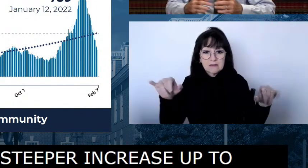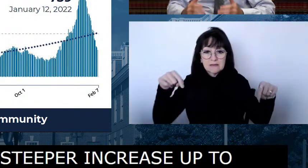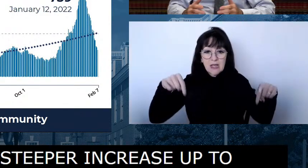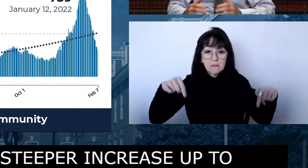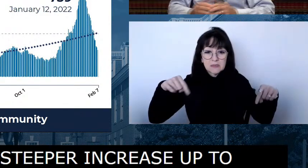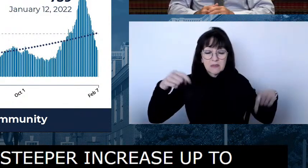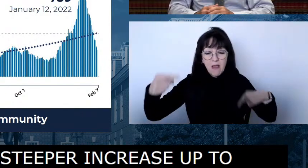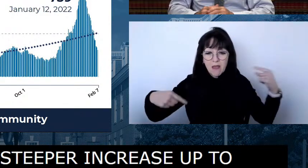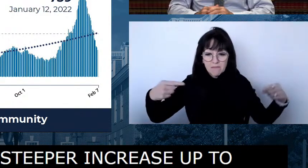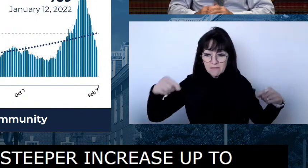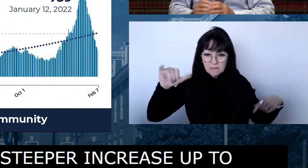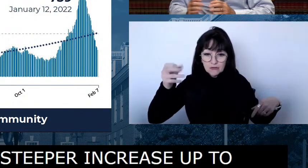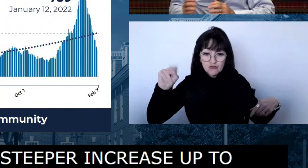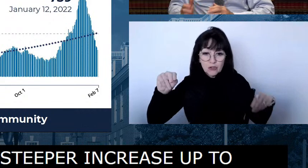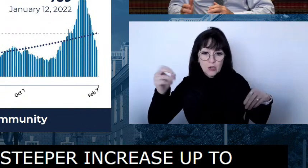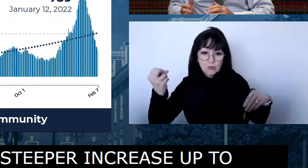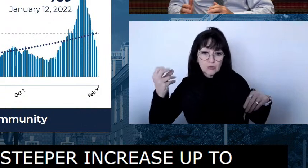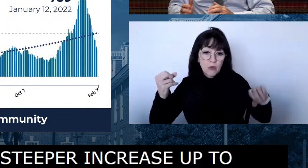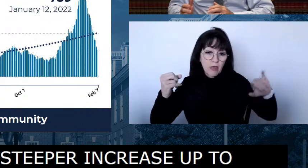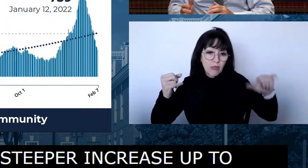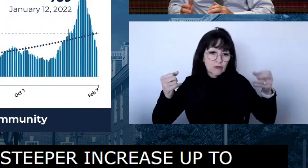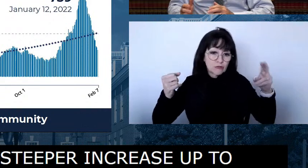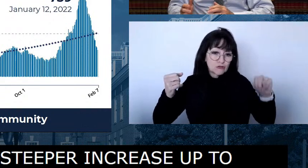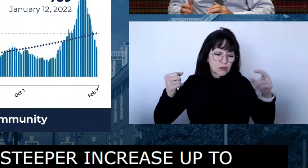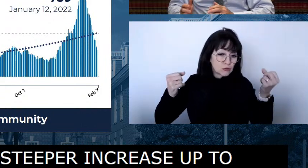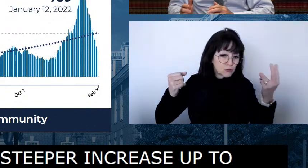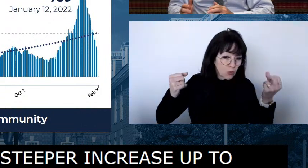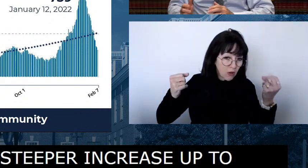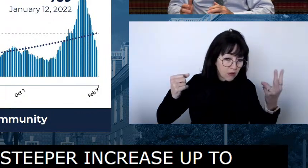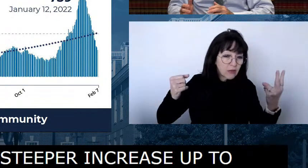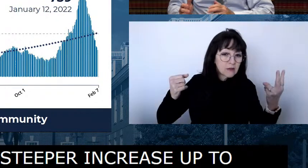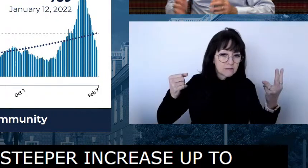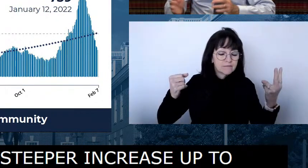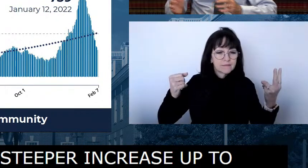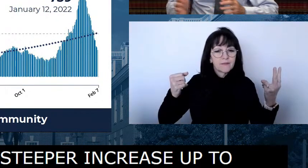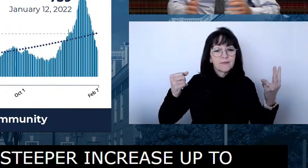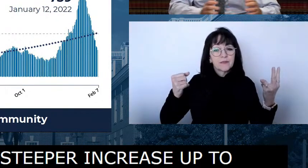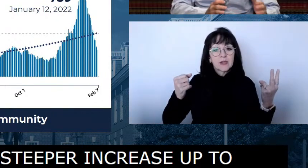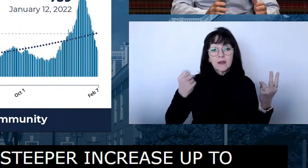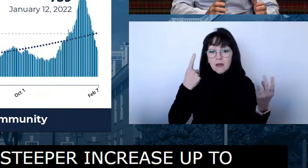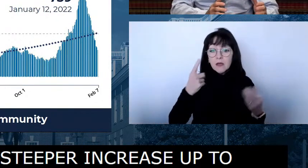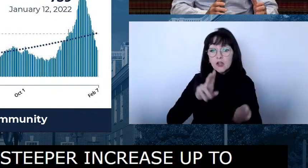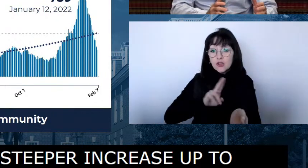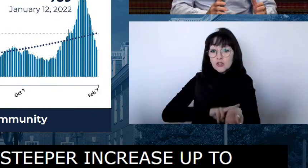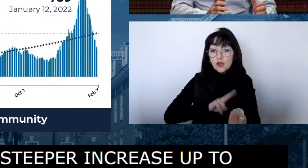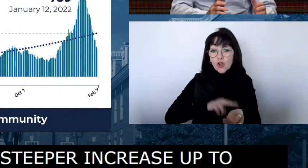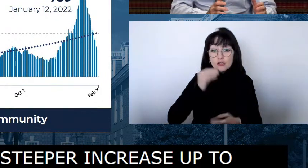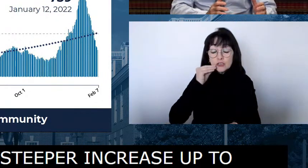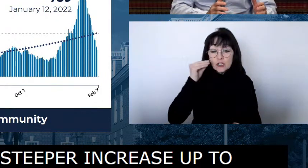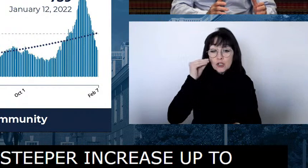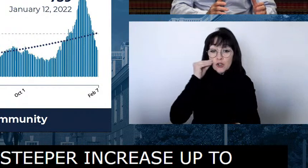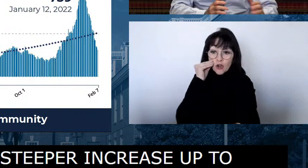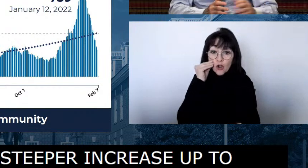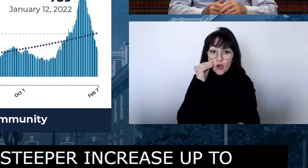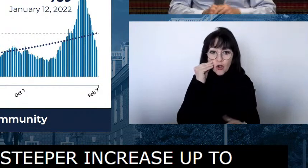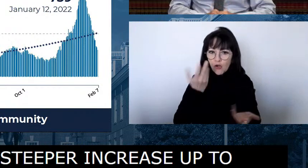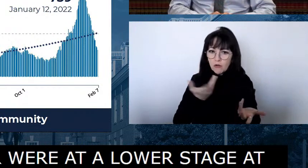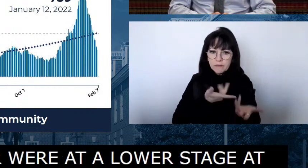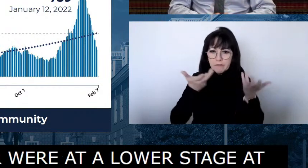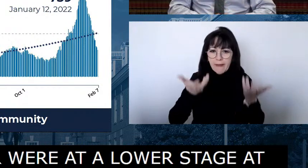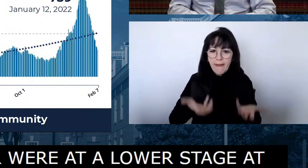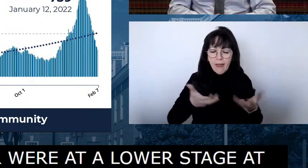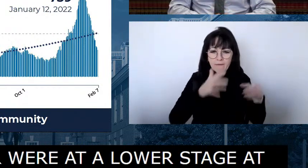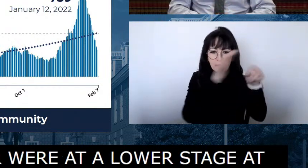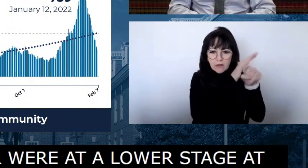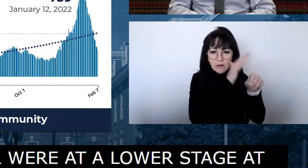the help that we've provided on the long-term care facility side of it, so the hospitals could discharge patients